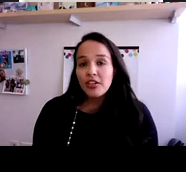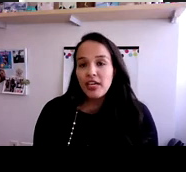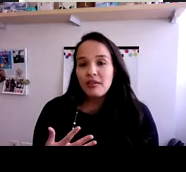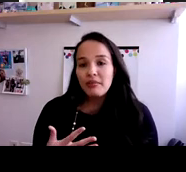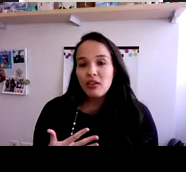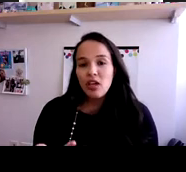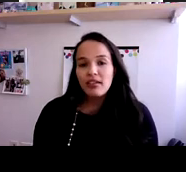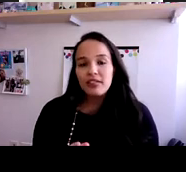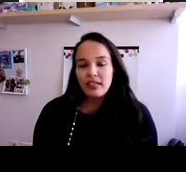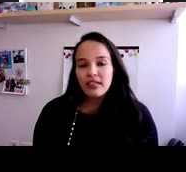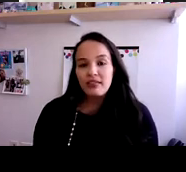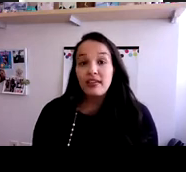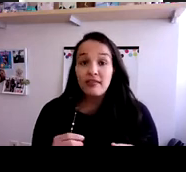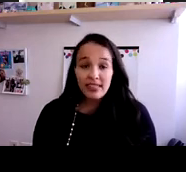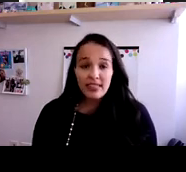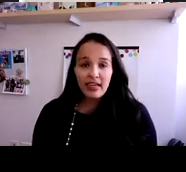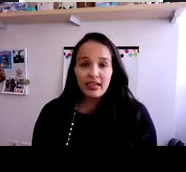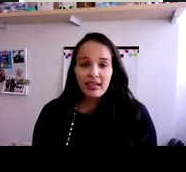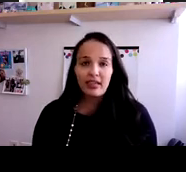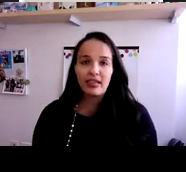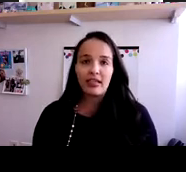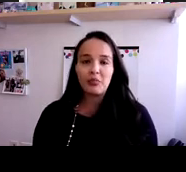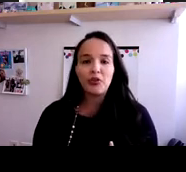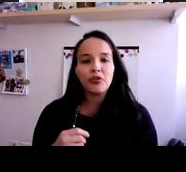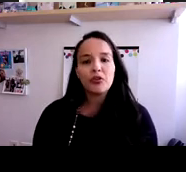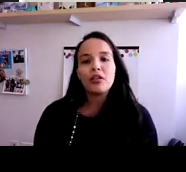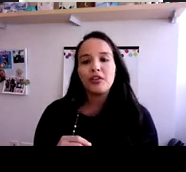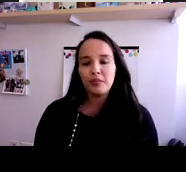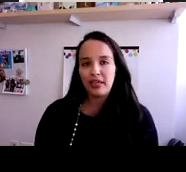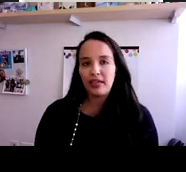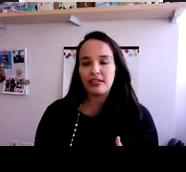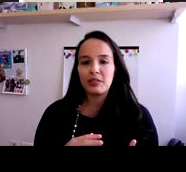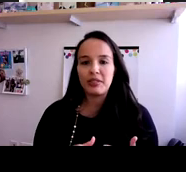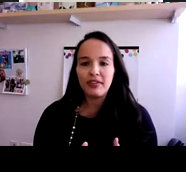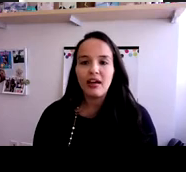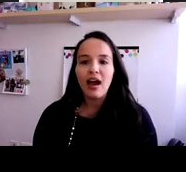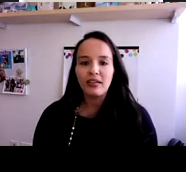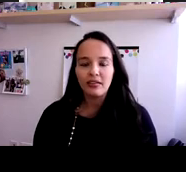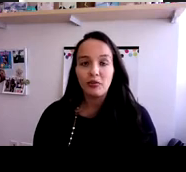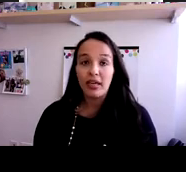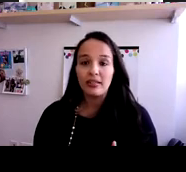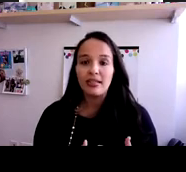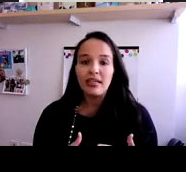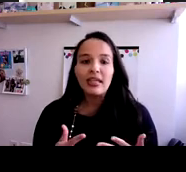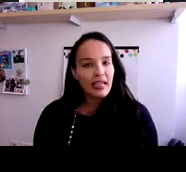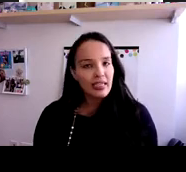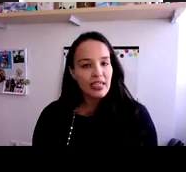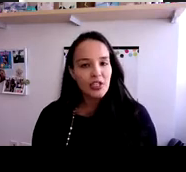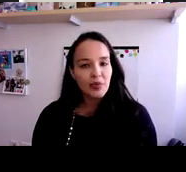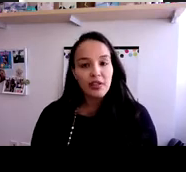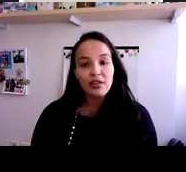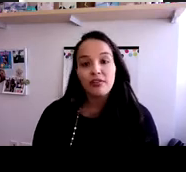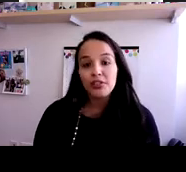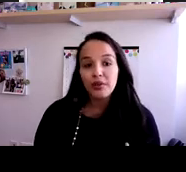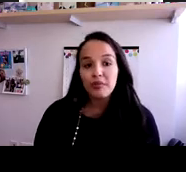But there actually hadn't been a lot of studies that have investigated these more neural underpinnings of specific cognitive domains like